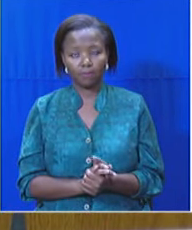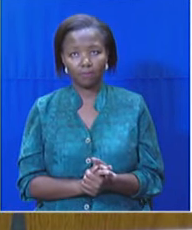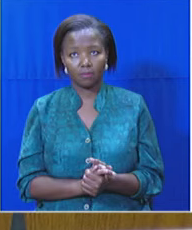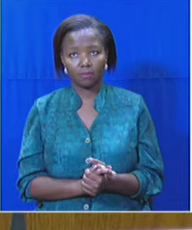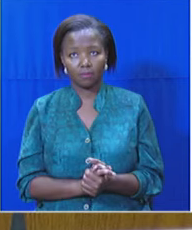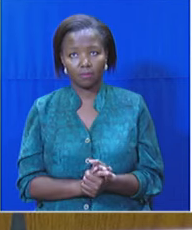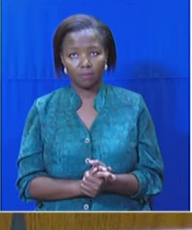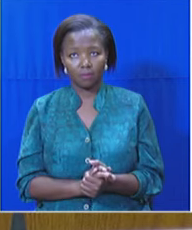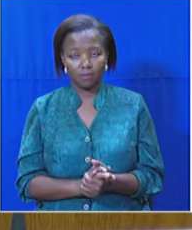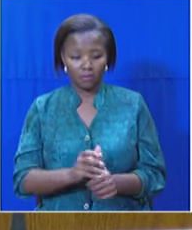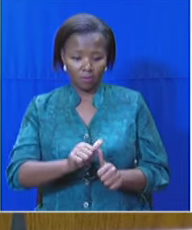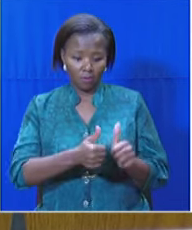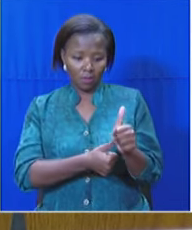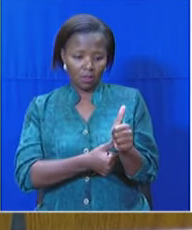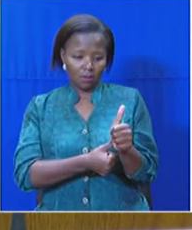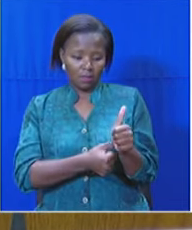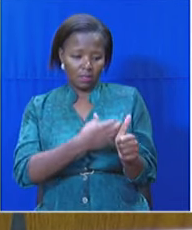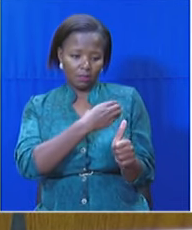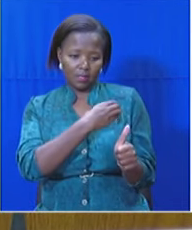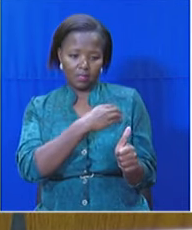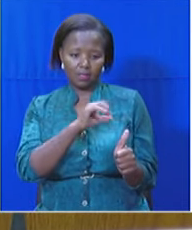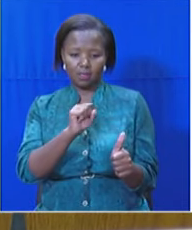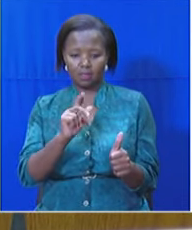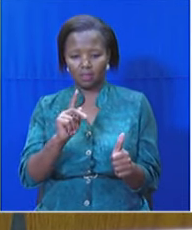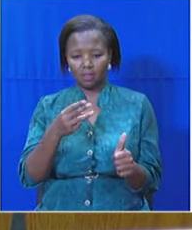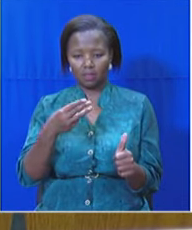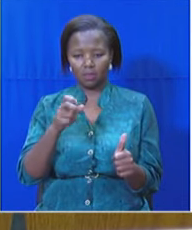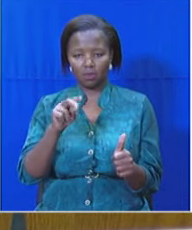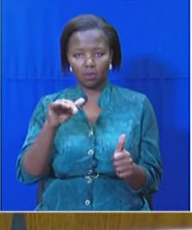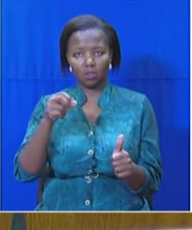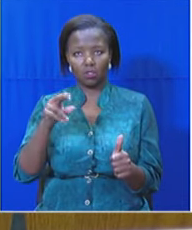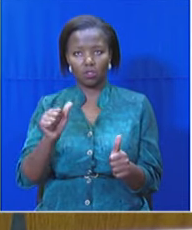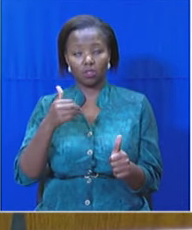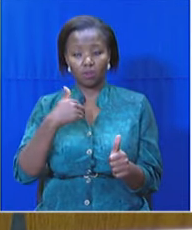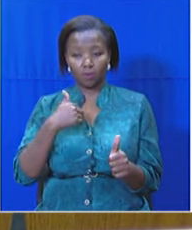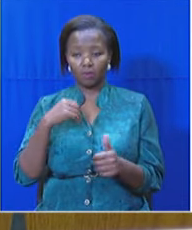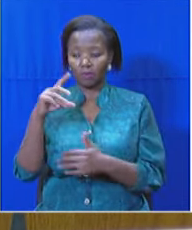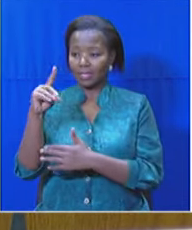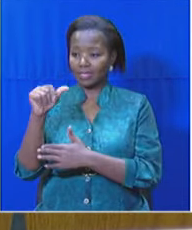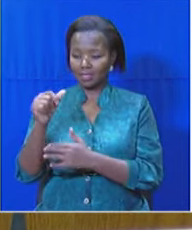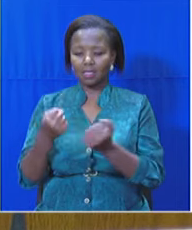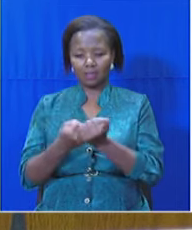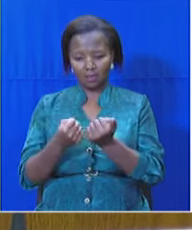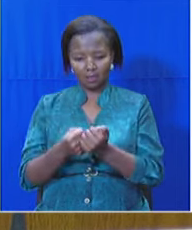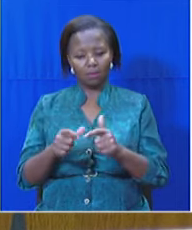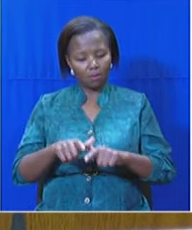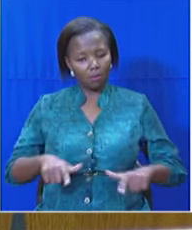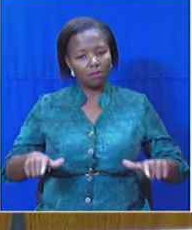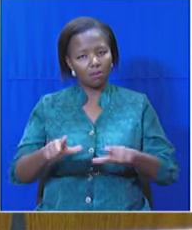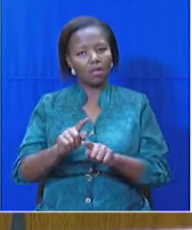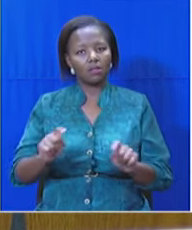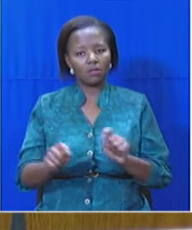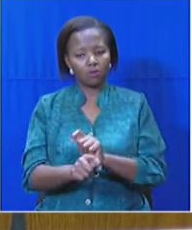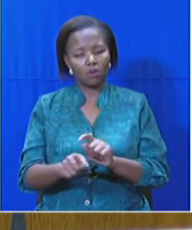Honourable Deputy Minister Skwatsha. The DA supports land reform. We also support sections of the